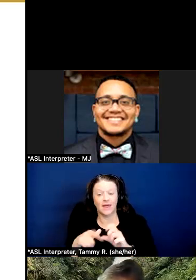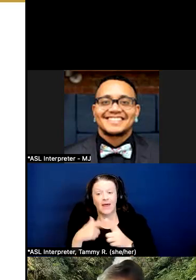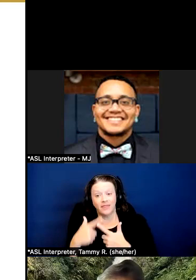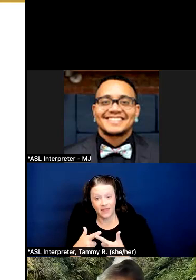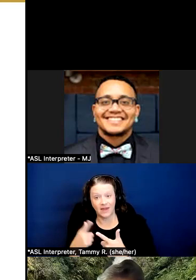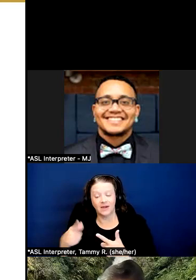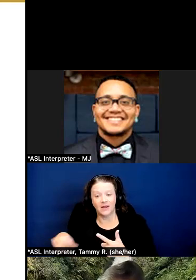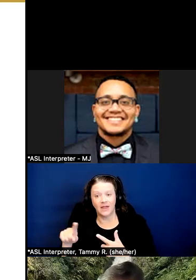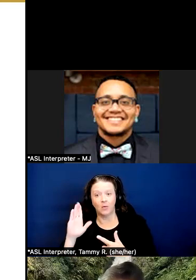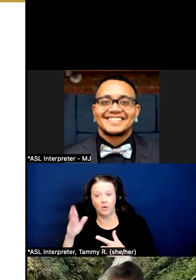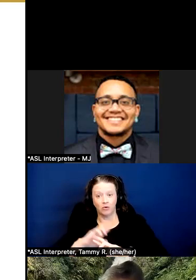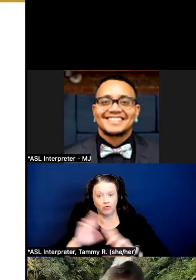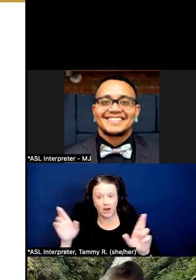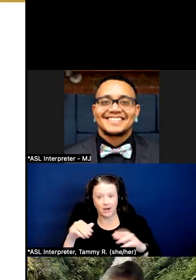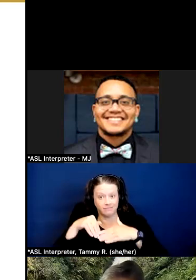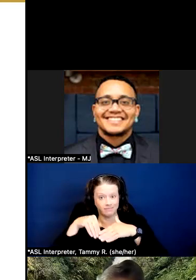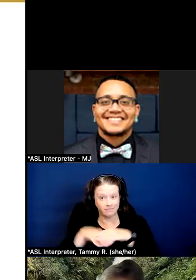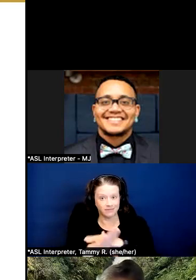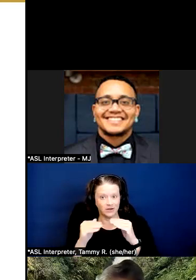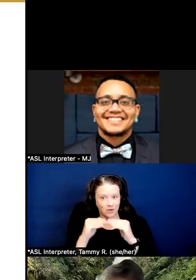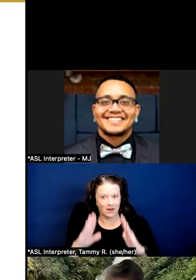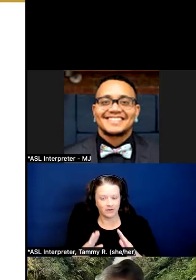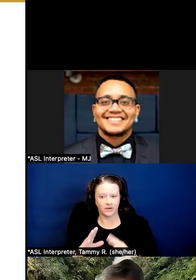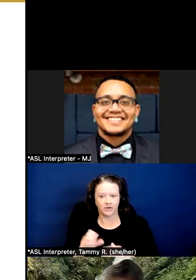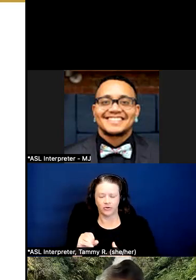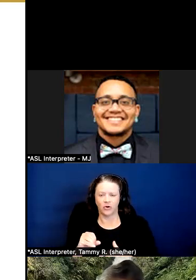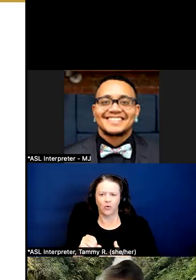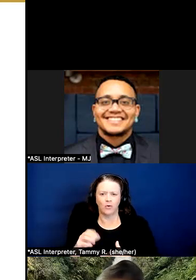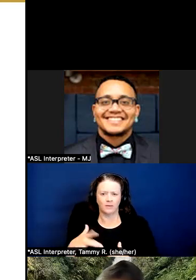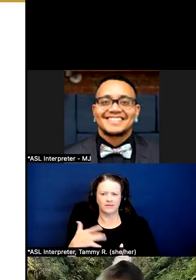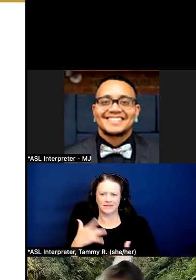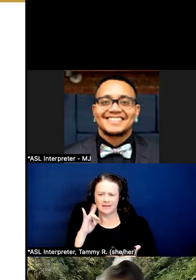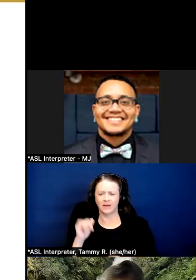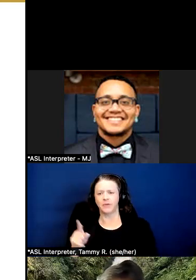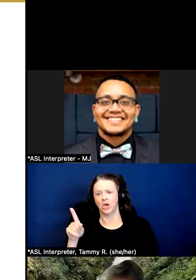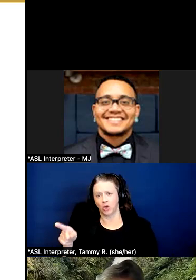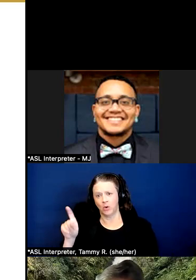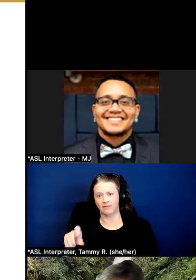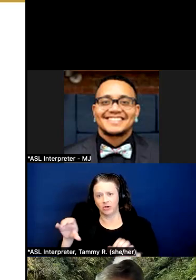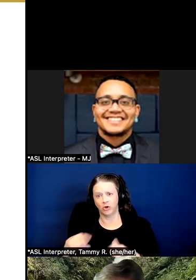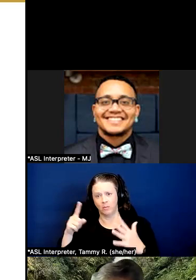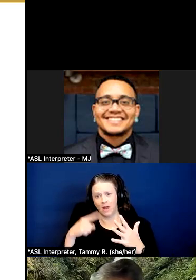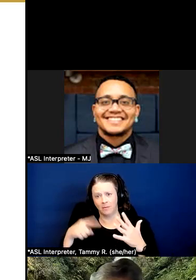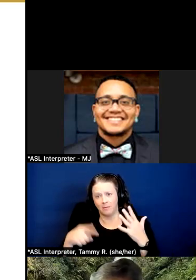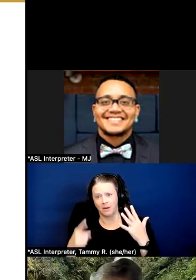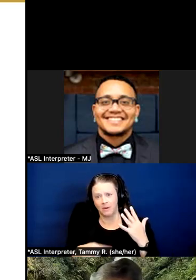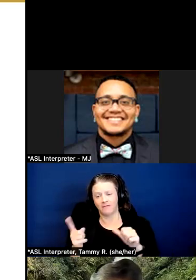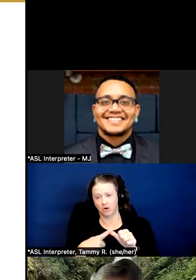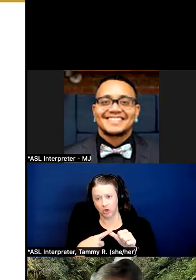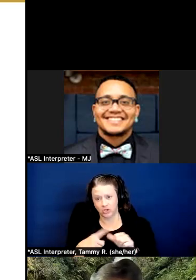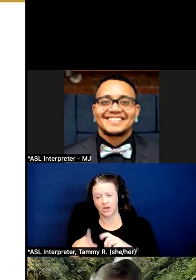would be housing ready. So there was a sense of, you have to do this, and then we'll decide you're housing ready, and we will help you